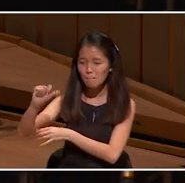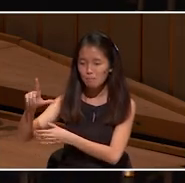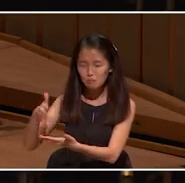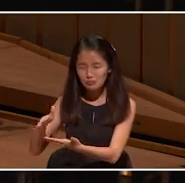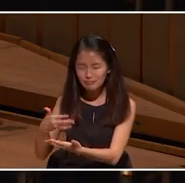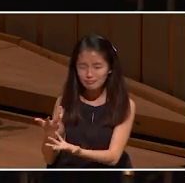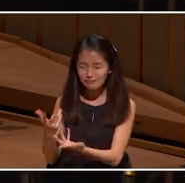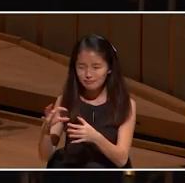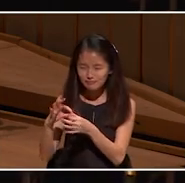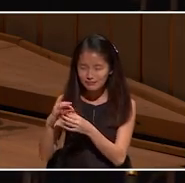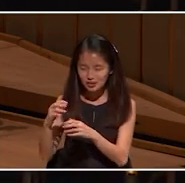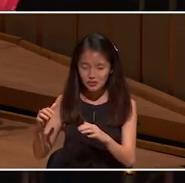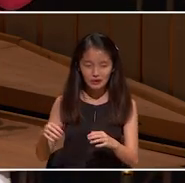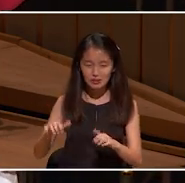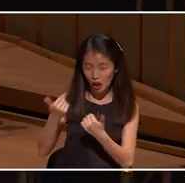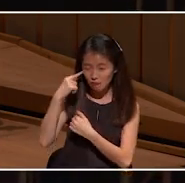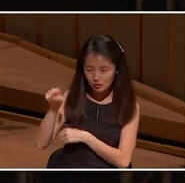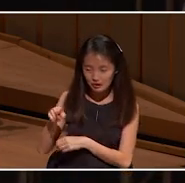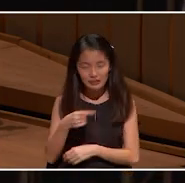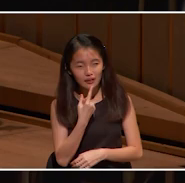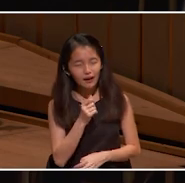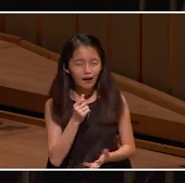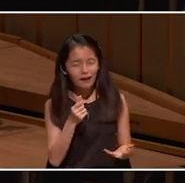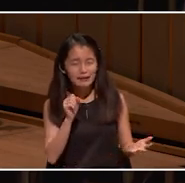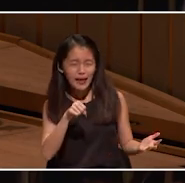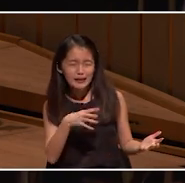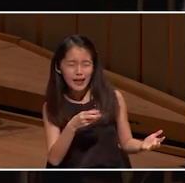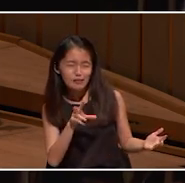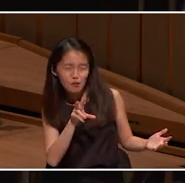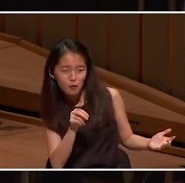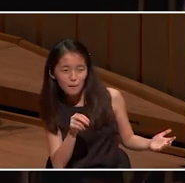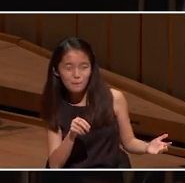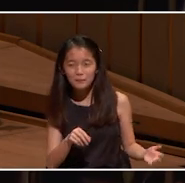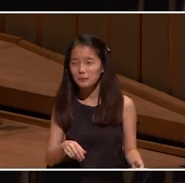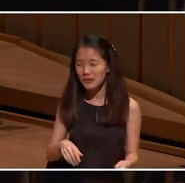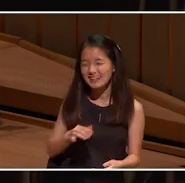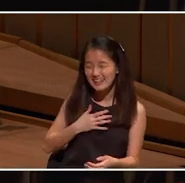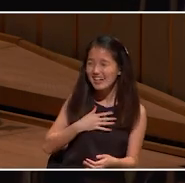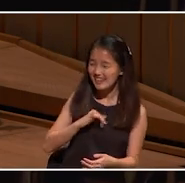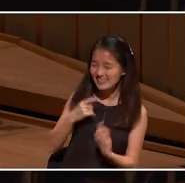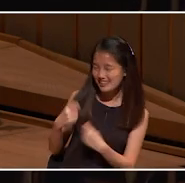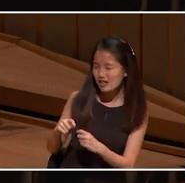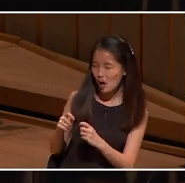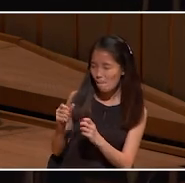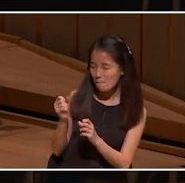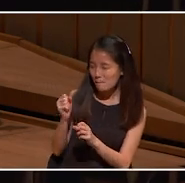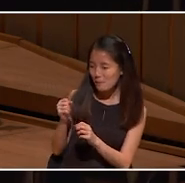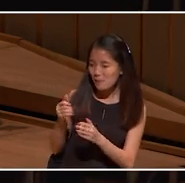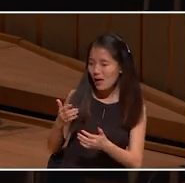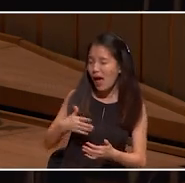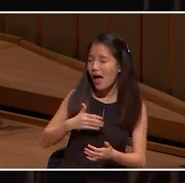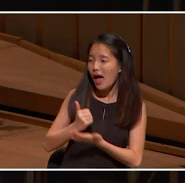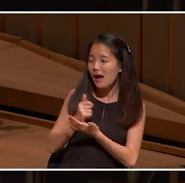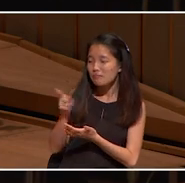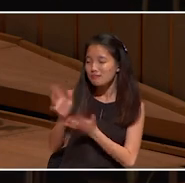Yes and no. Yeah, okay, all right. I'm trying to get him to chat a little bit more because, you know, I want to put him at ease. He's saying